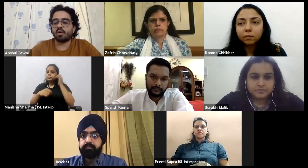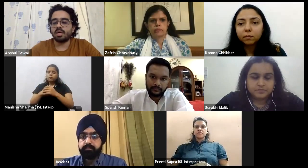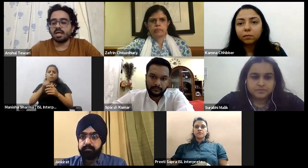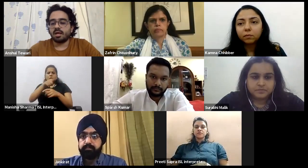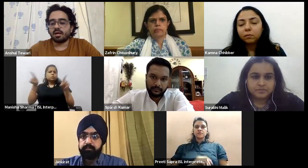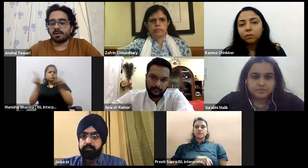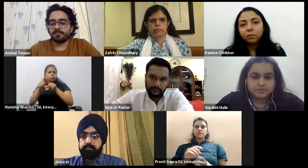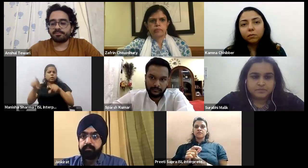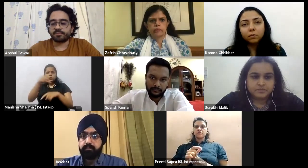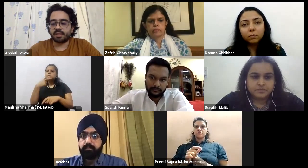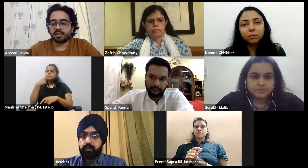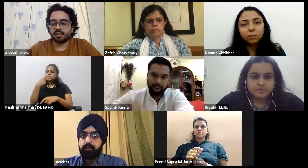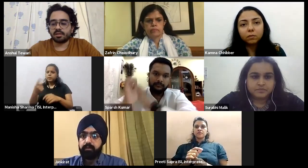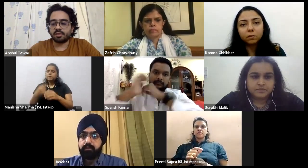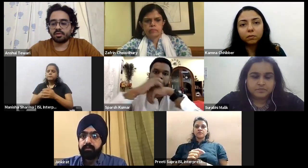about how